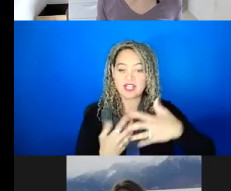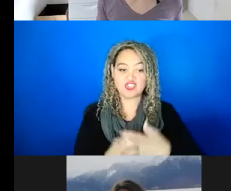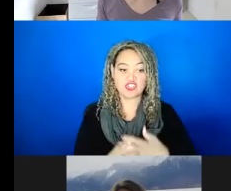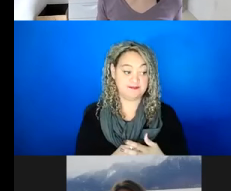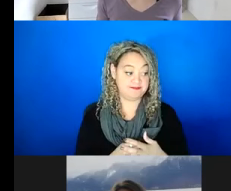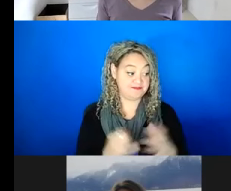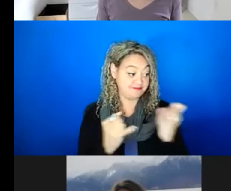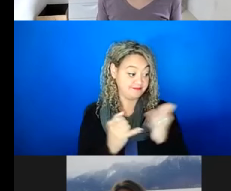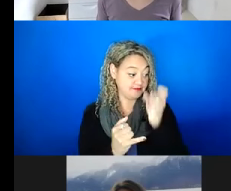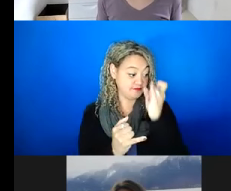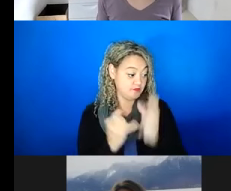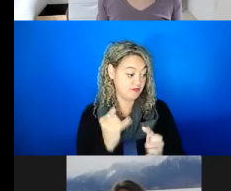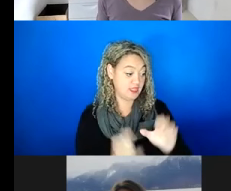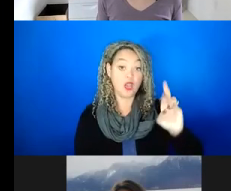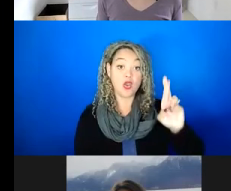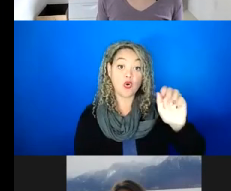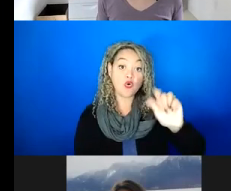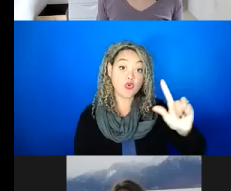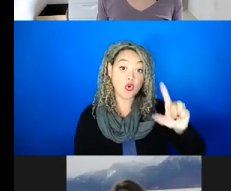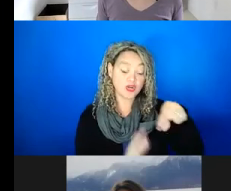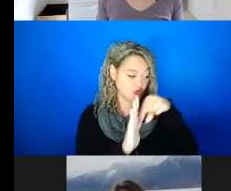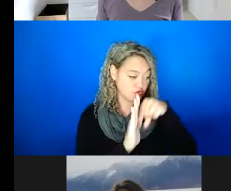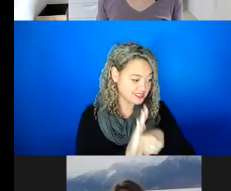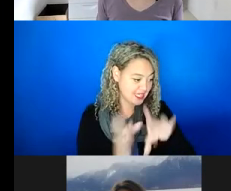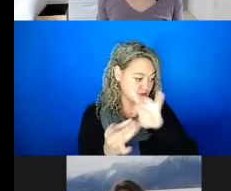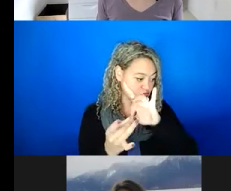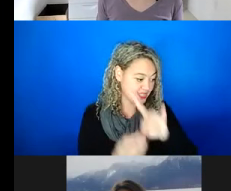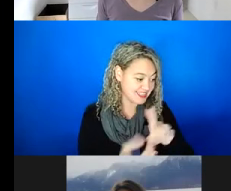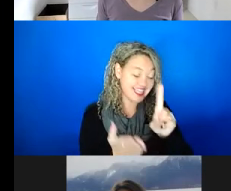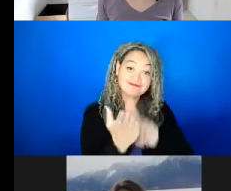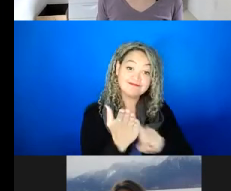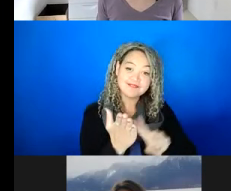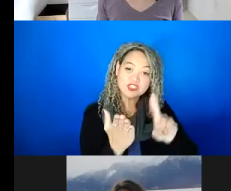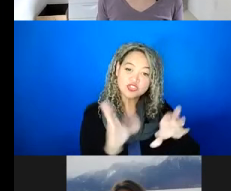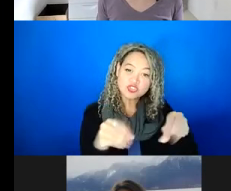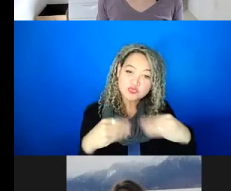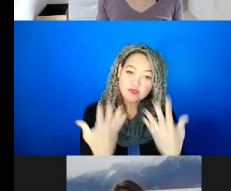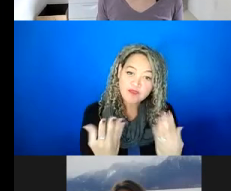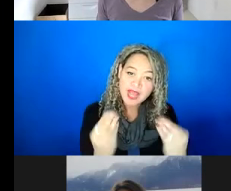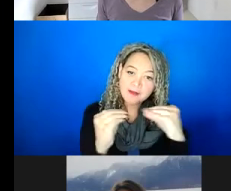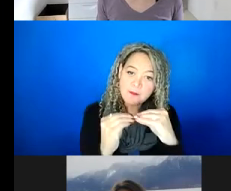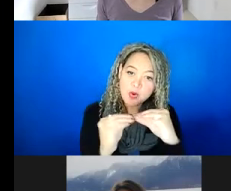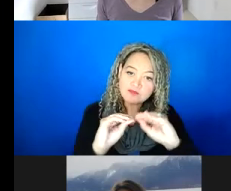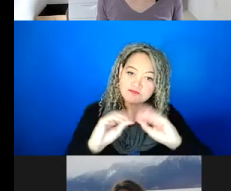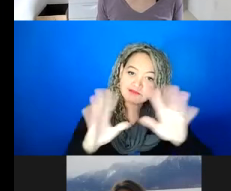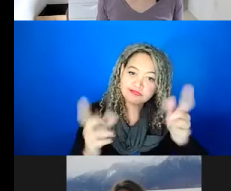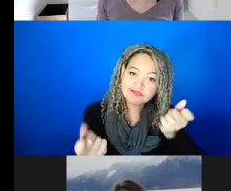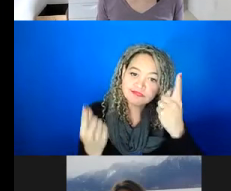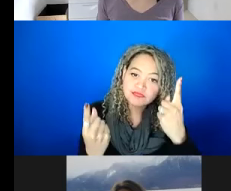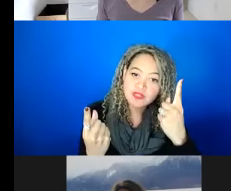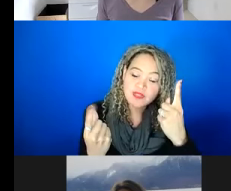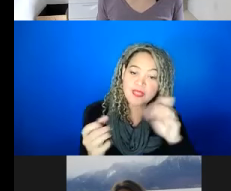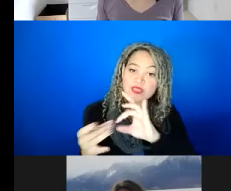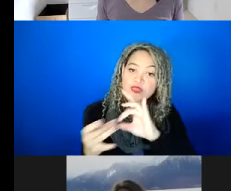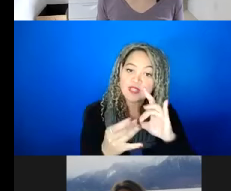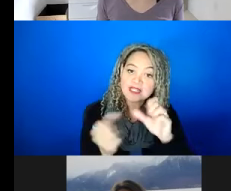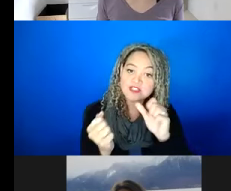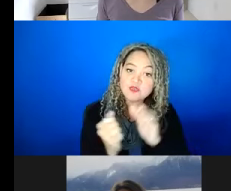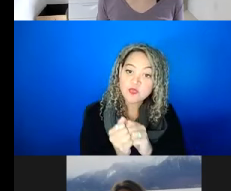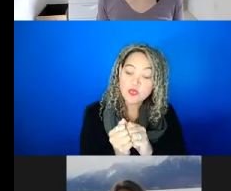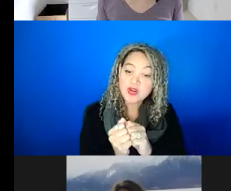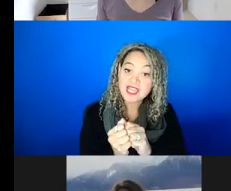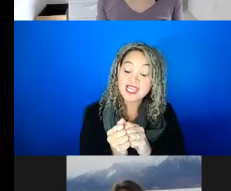And finally, cortical depth related investigations should provide a more fine-grained understanding of the relationship between